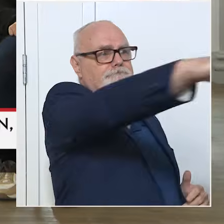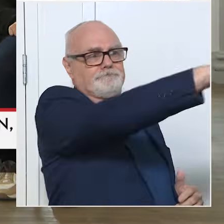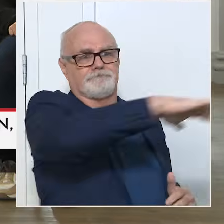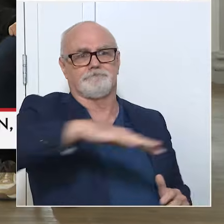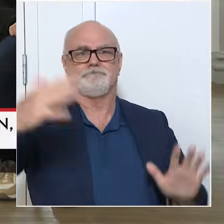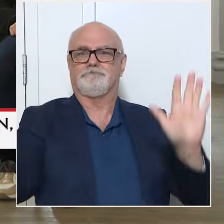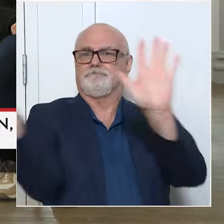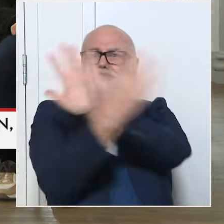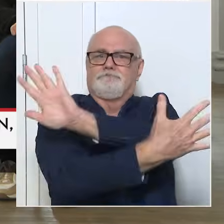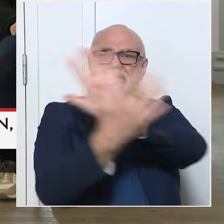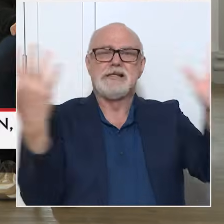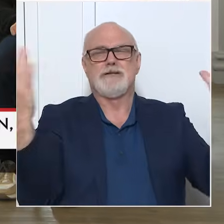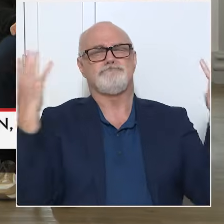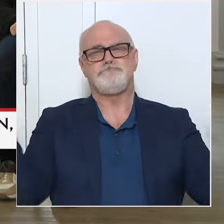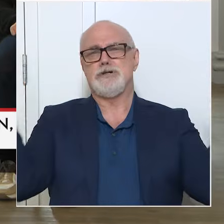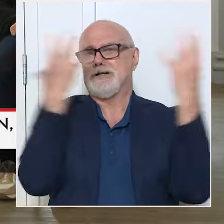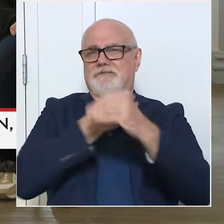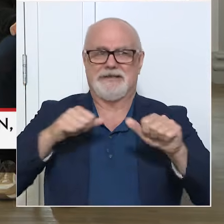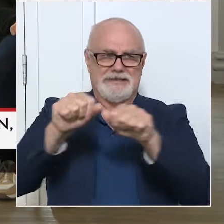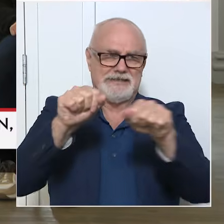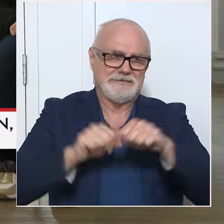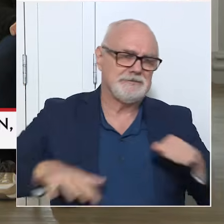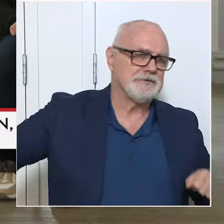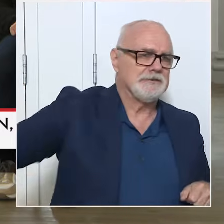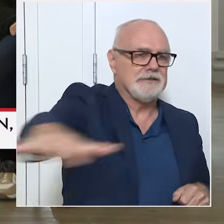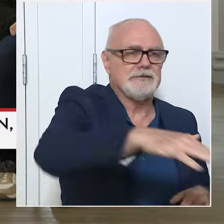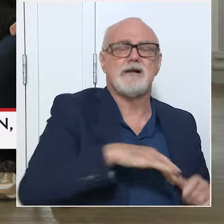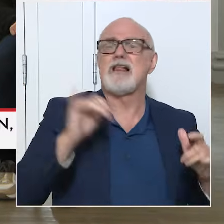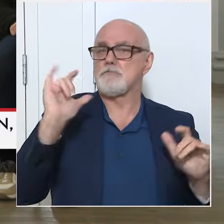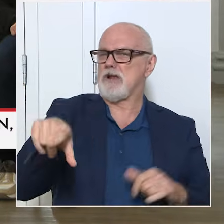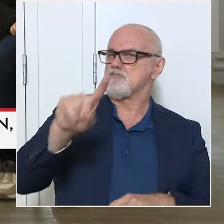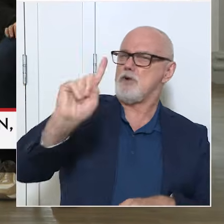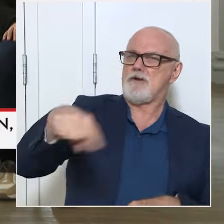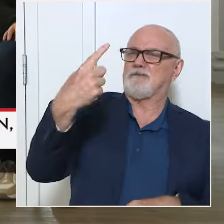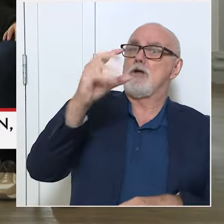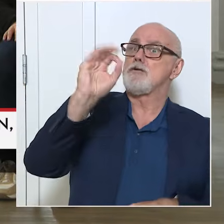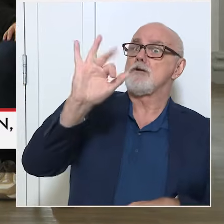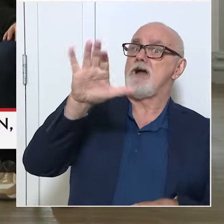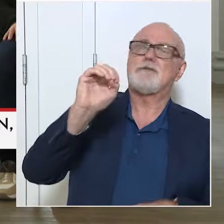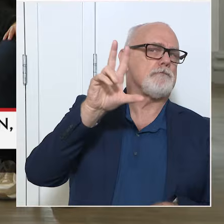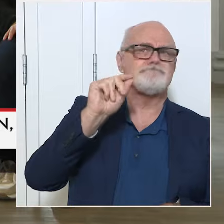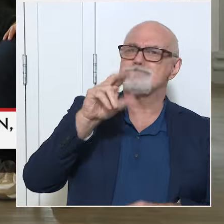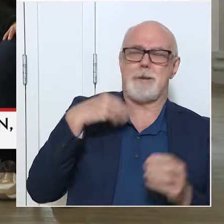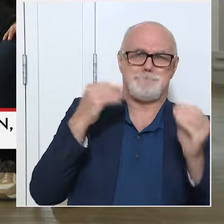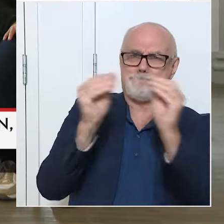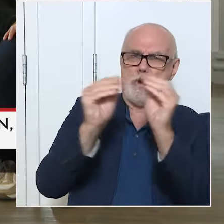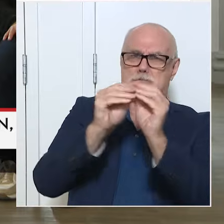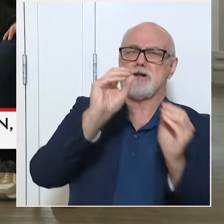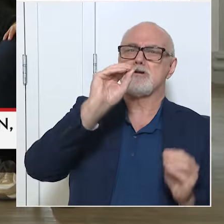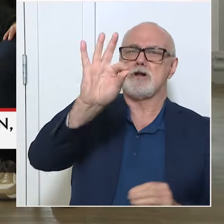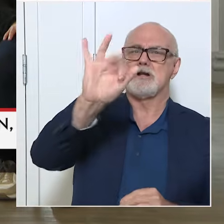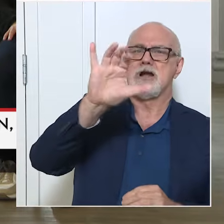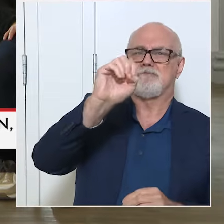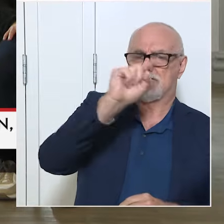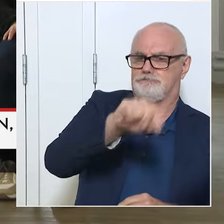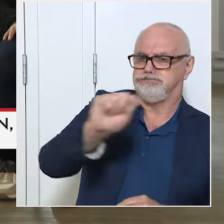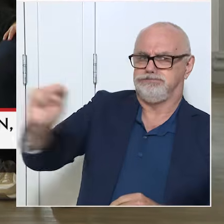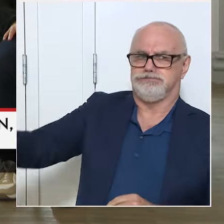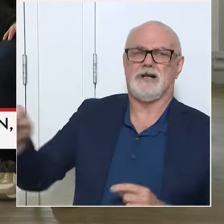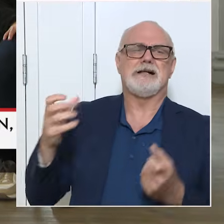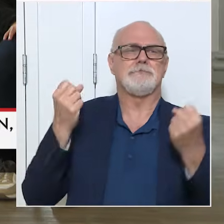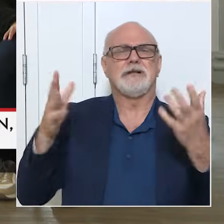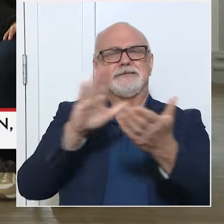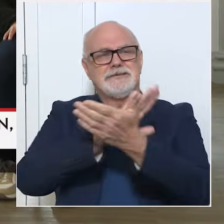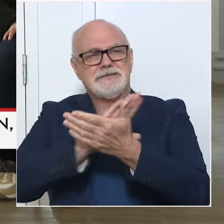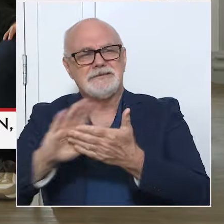workplace, and I think that DuPont Circle exhibits this, so many of our neighborhoods along the waterfront, which is that mix of uses